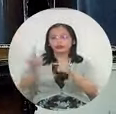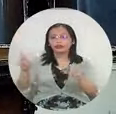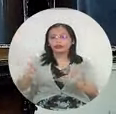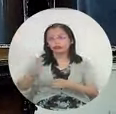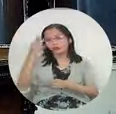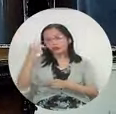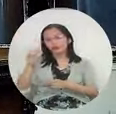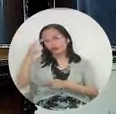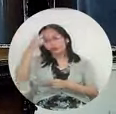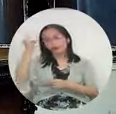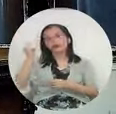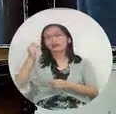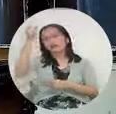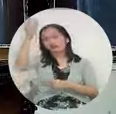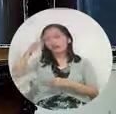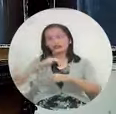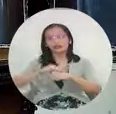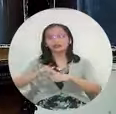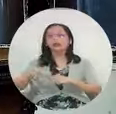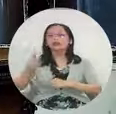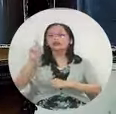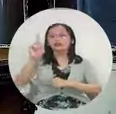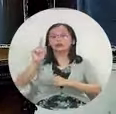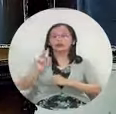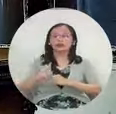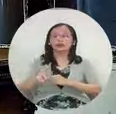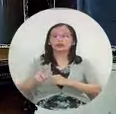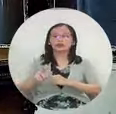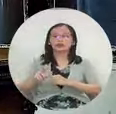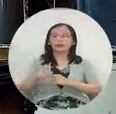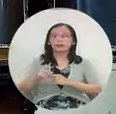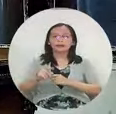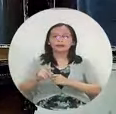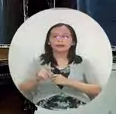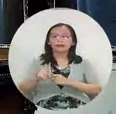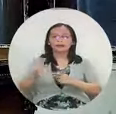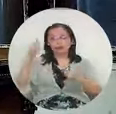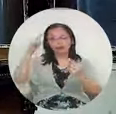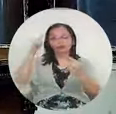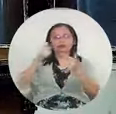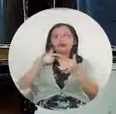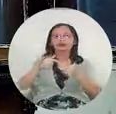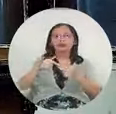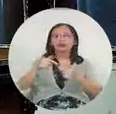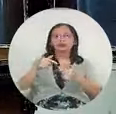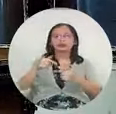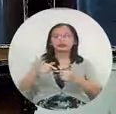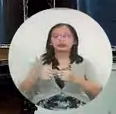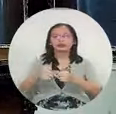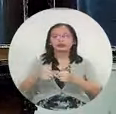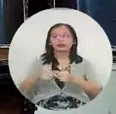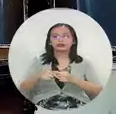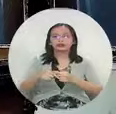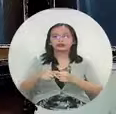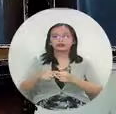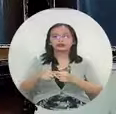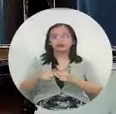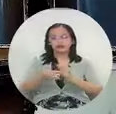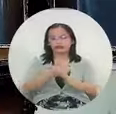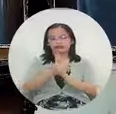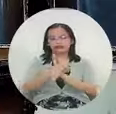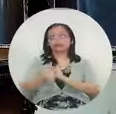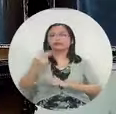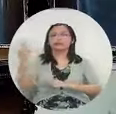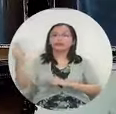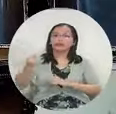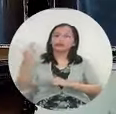one purpose, that the abilities that God has given to him, his giftedness will be exercised in